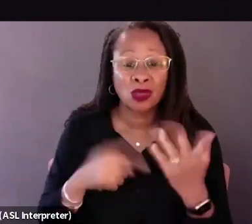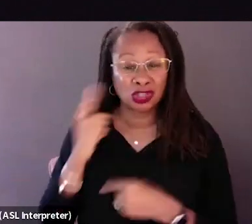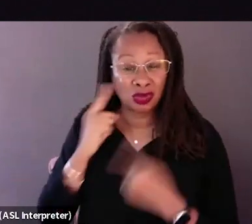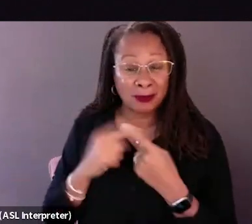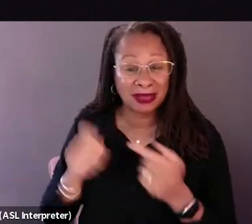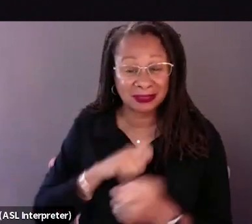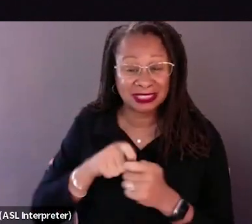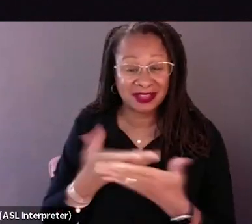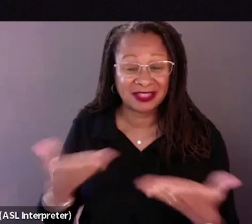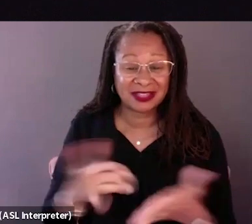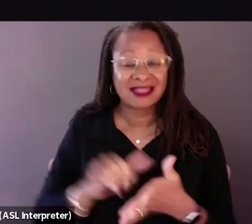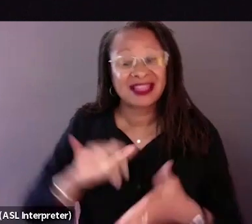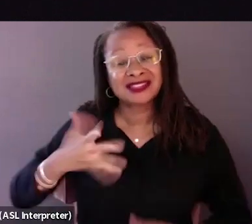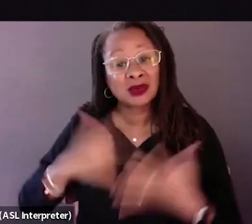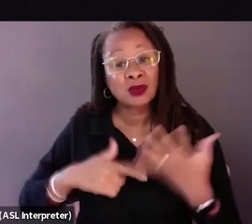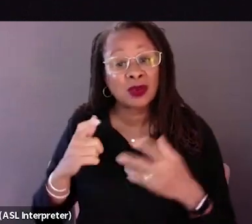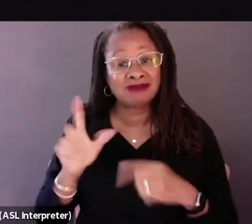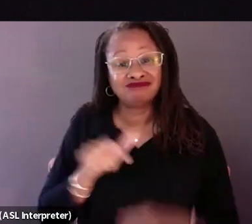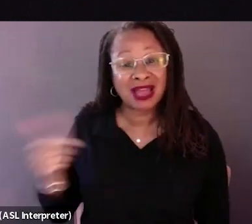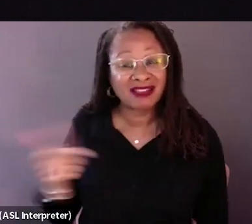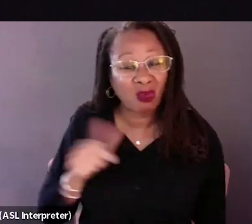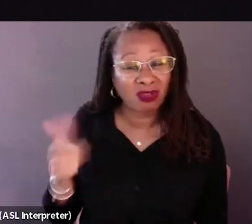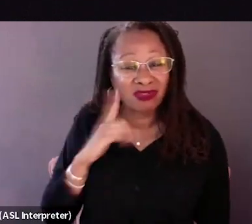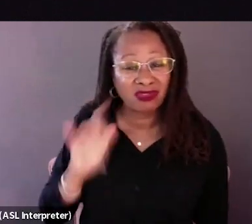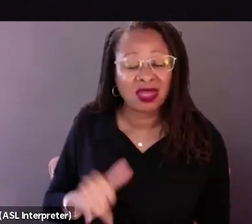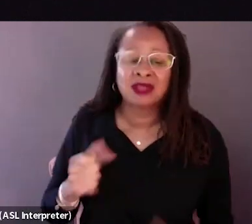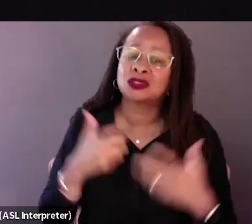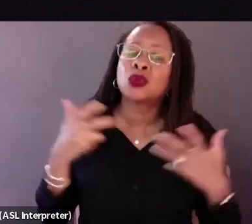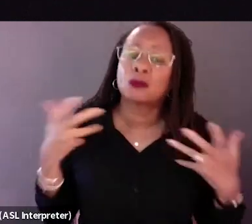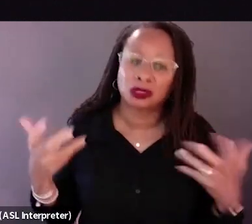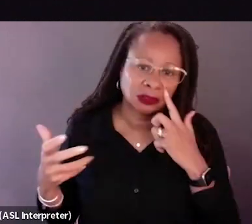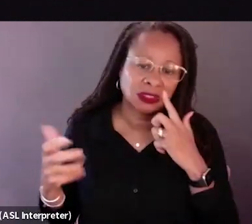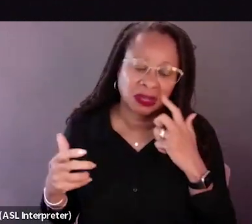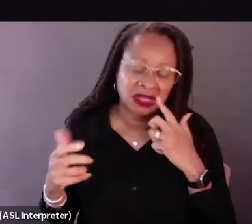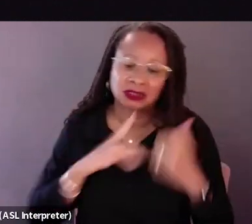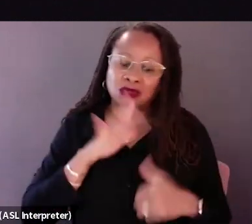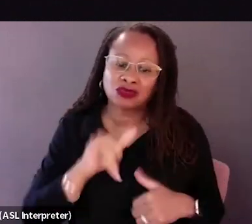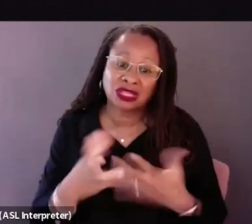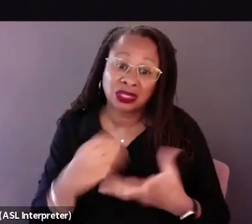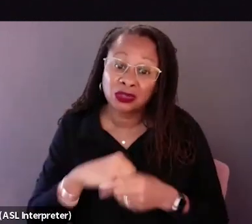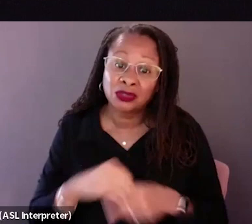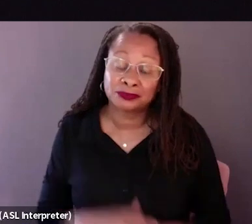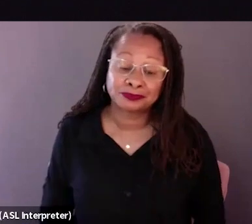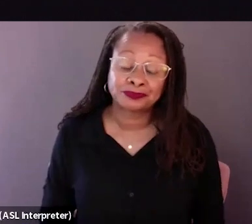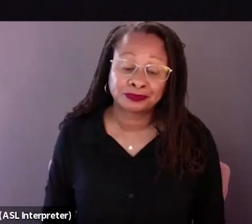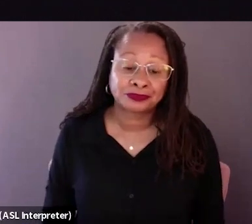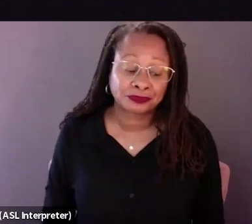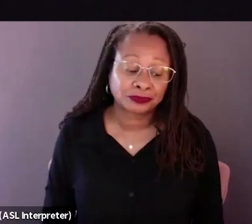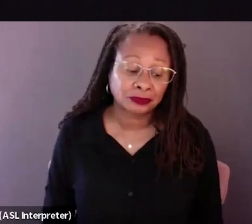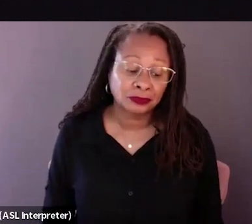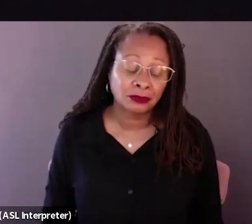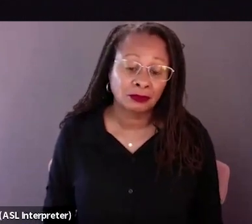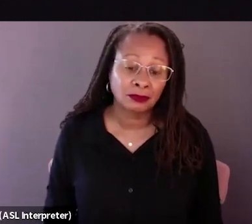was kind of what we, went back and forth on. There was so much to really include. But, I think that was kind